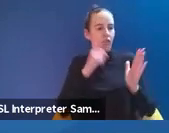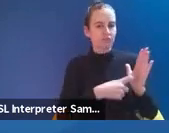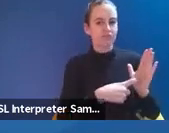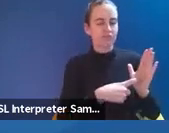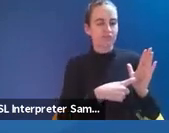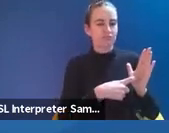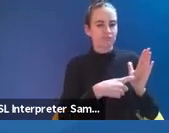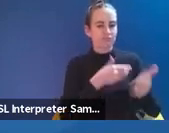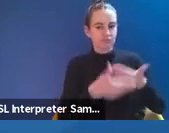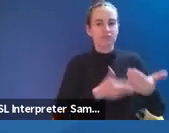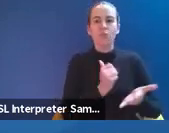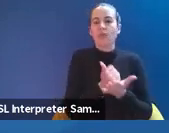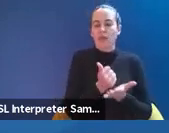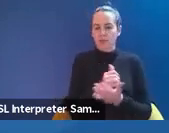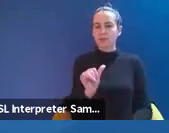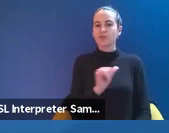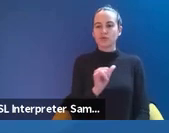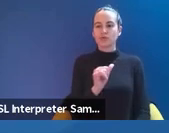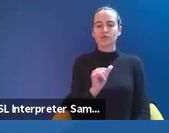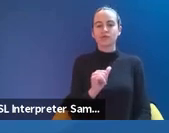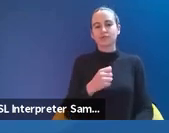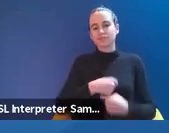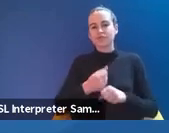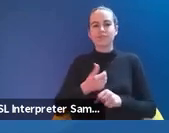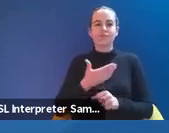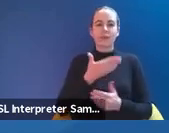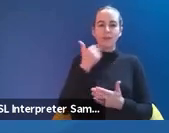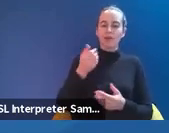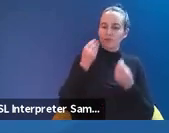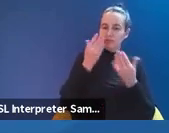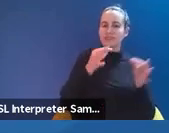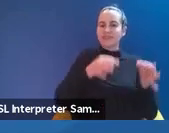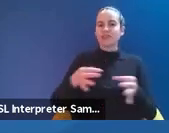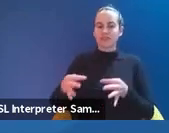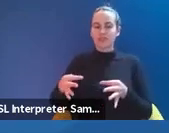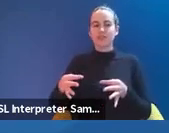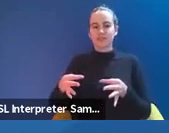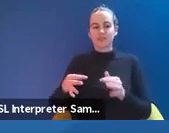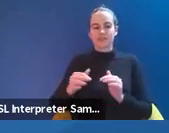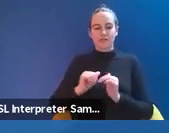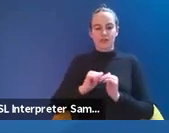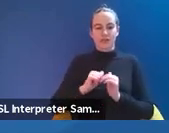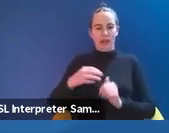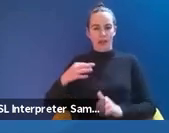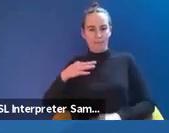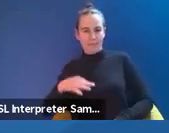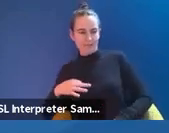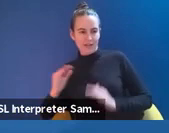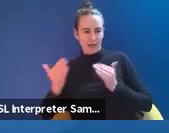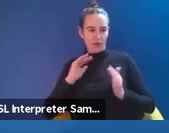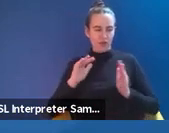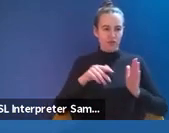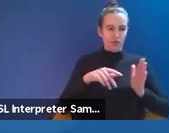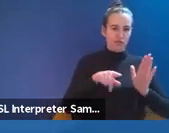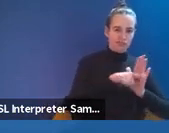can be helpful as well to make informed decisions on the benefit versus cost of using that type